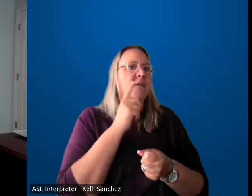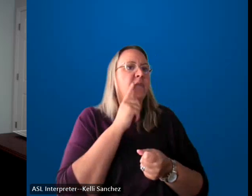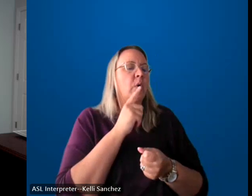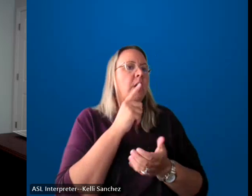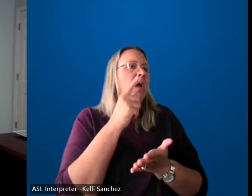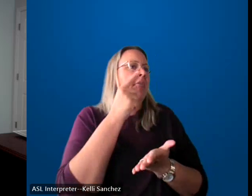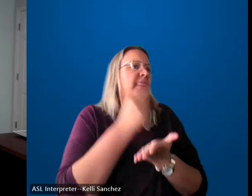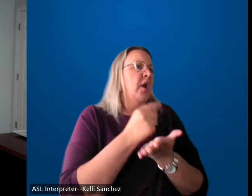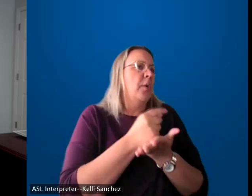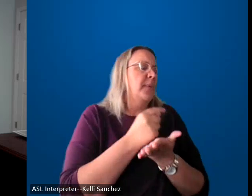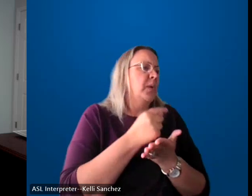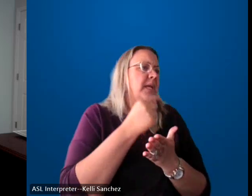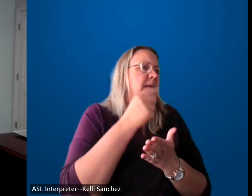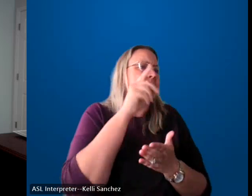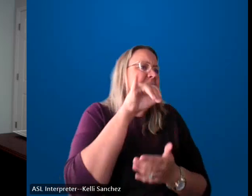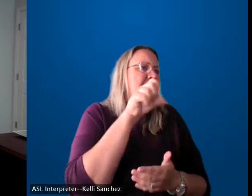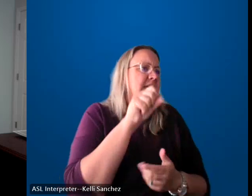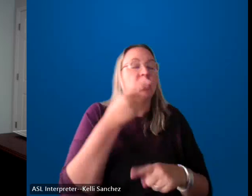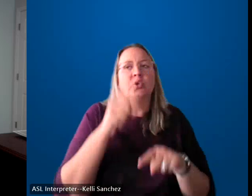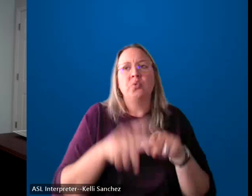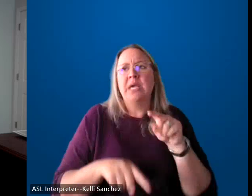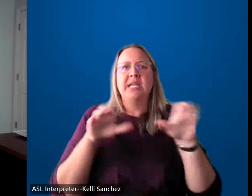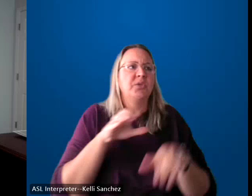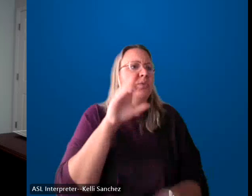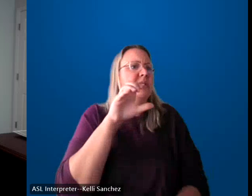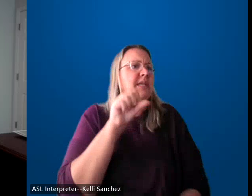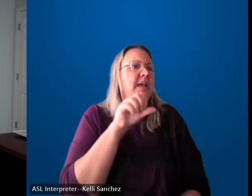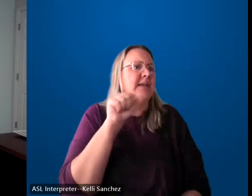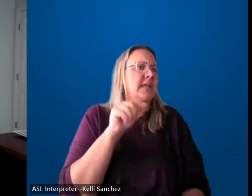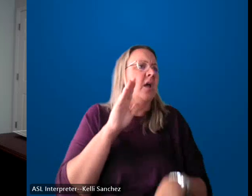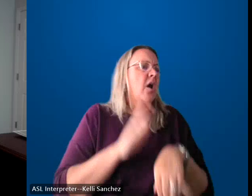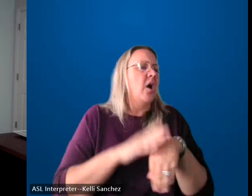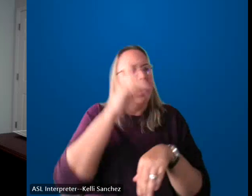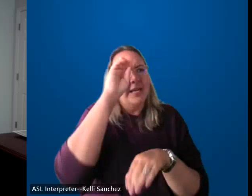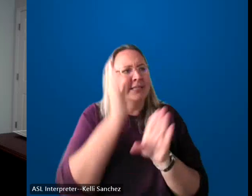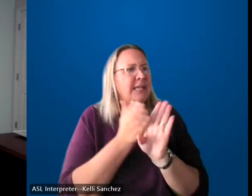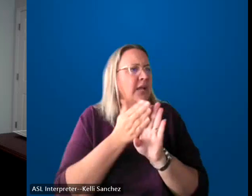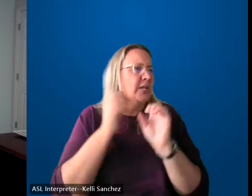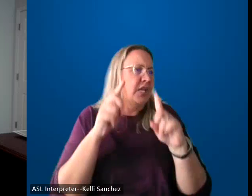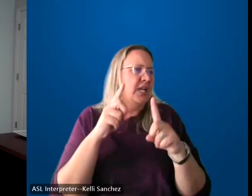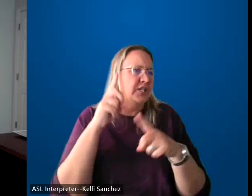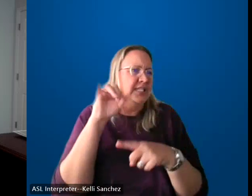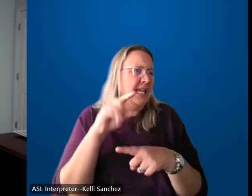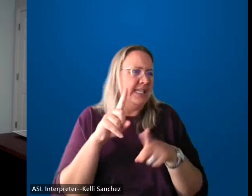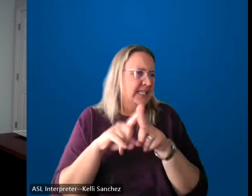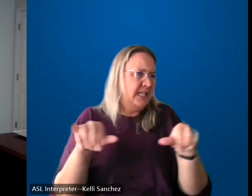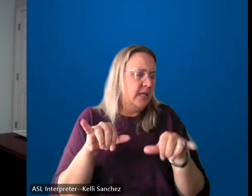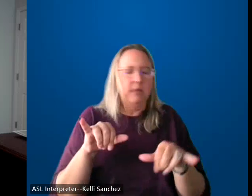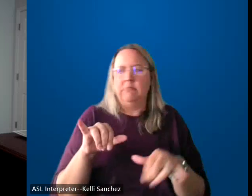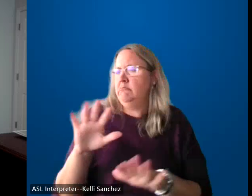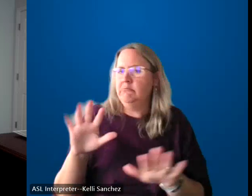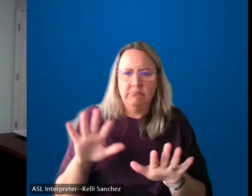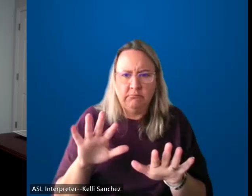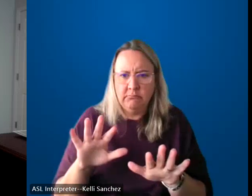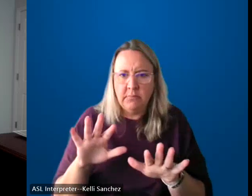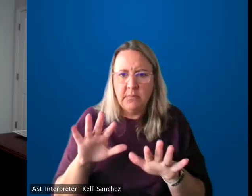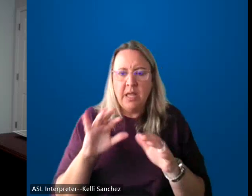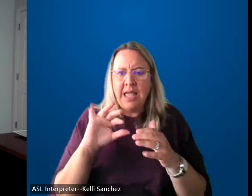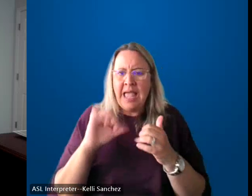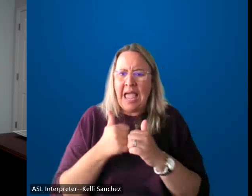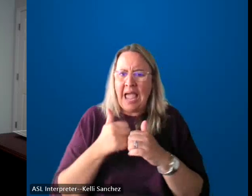You can't do CSA on psychoeducation days. But how does that affect that